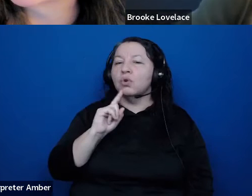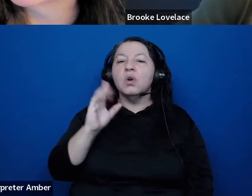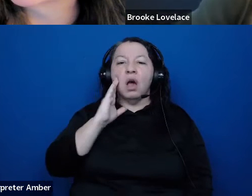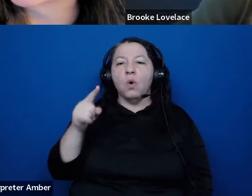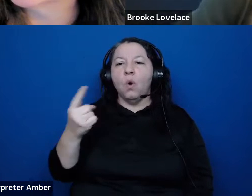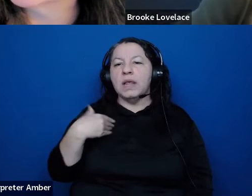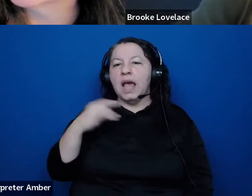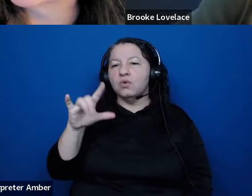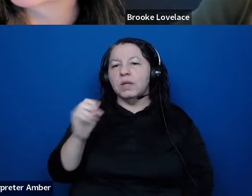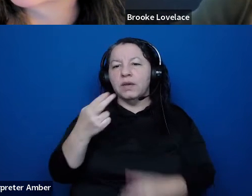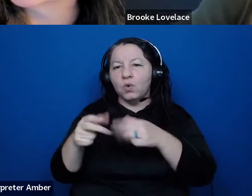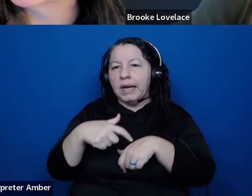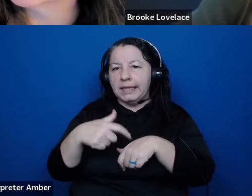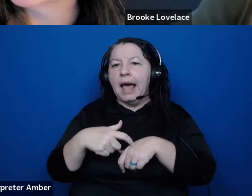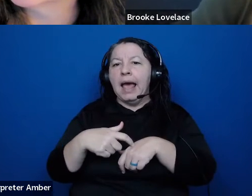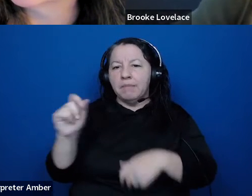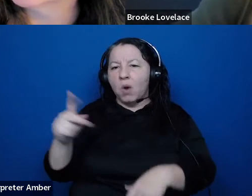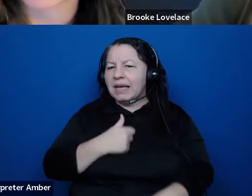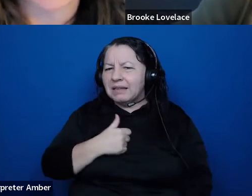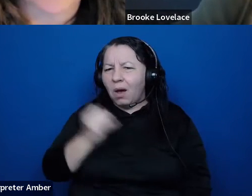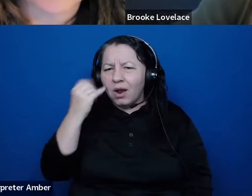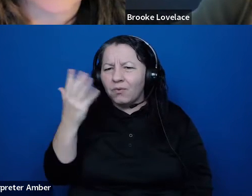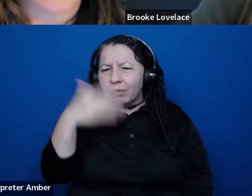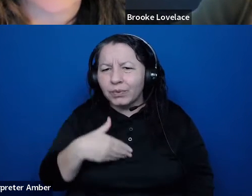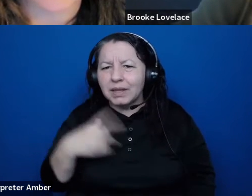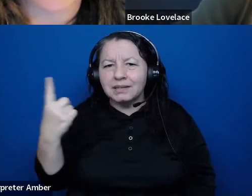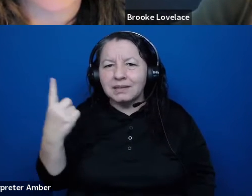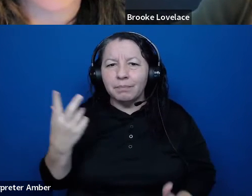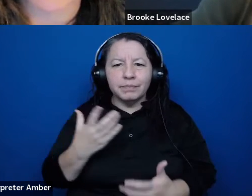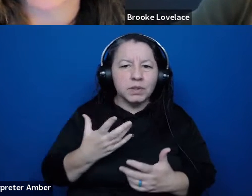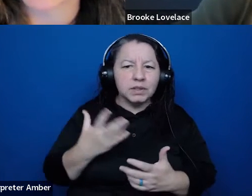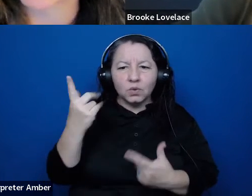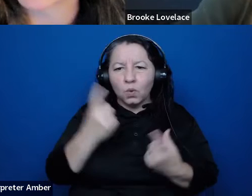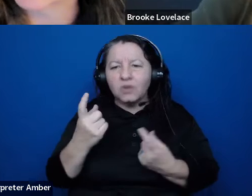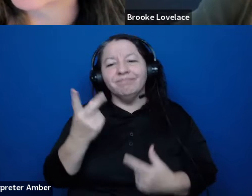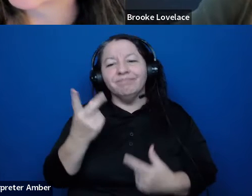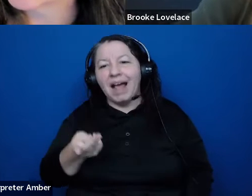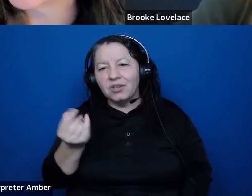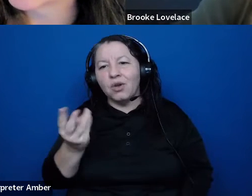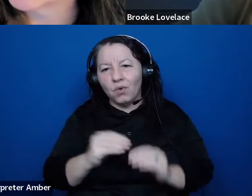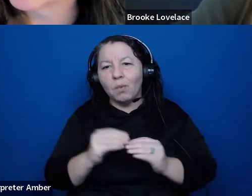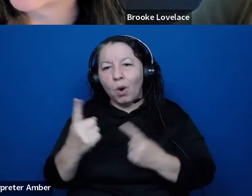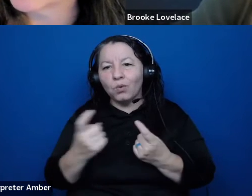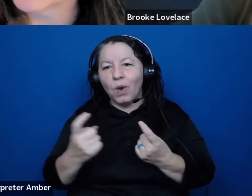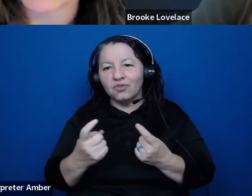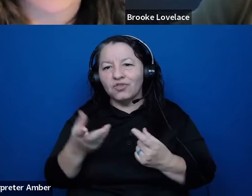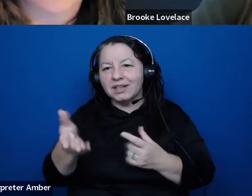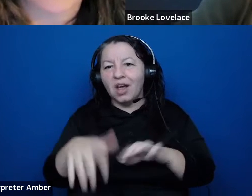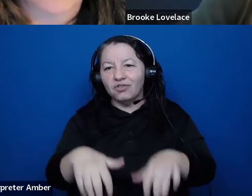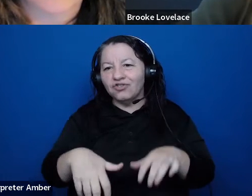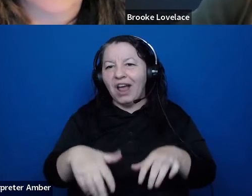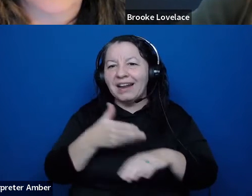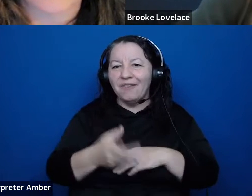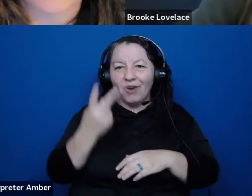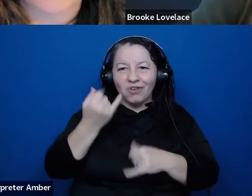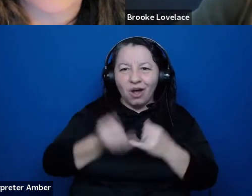amount of time, so sorry if we missed some people's questions. I do see there was a few more that was in the chat after I saw the last one.